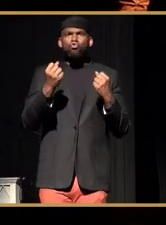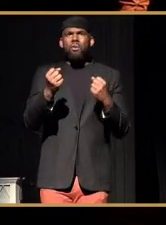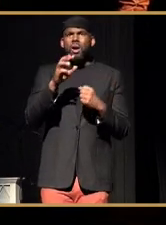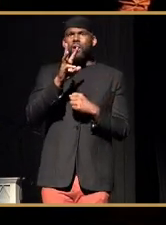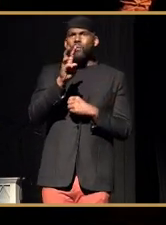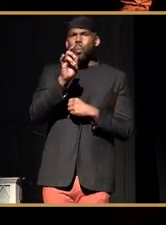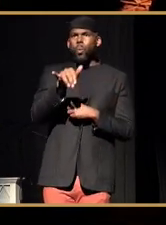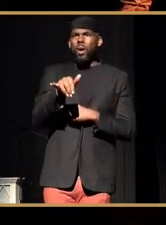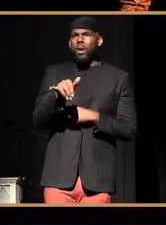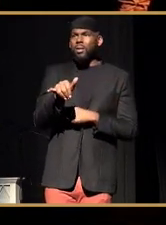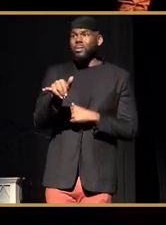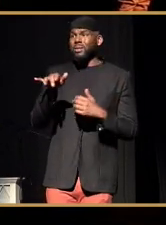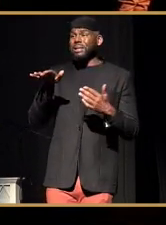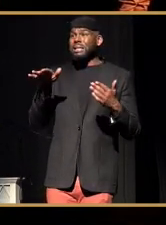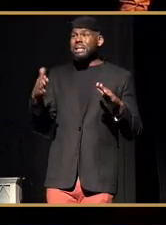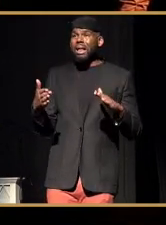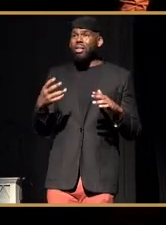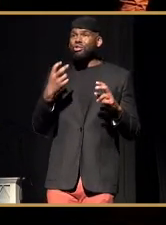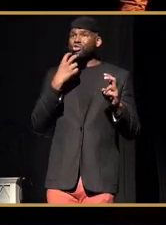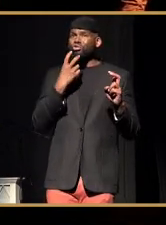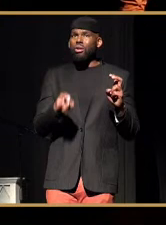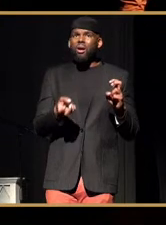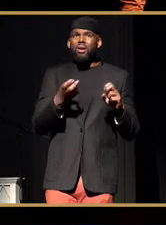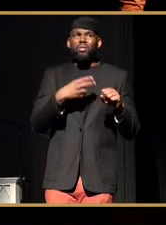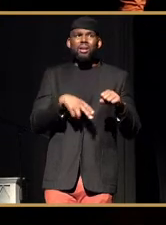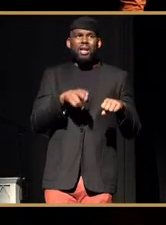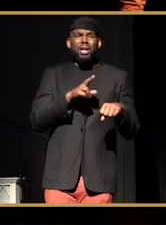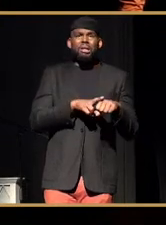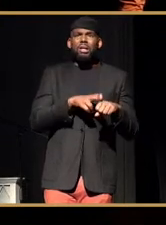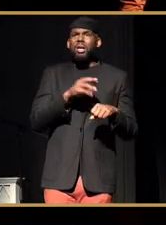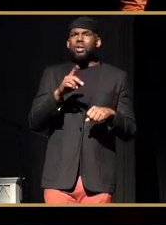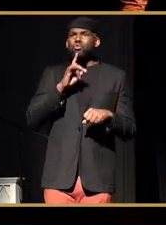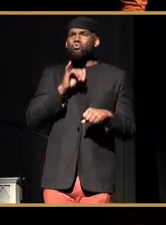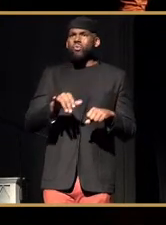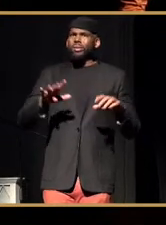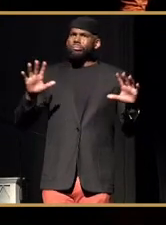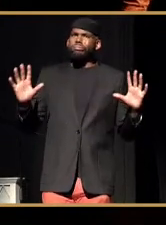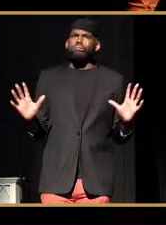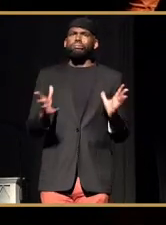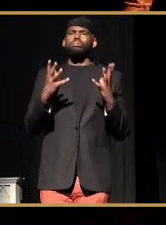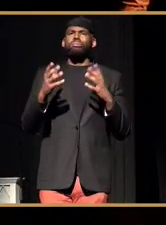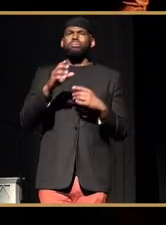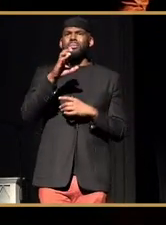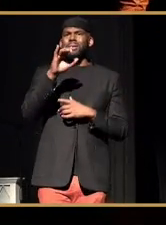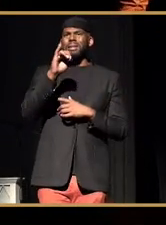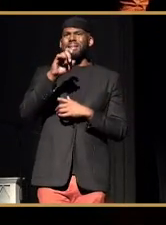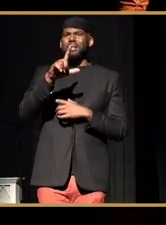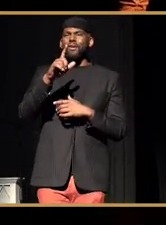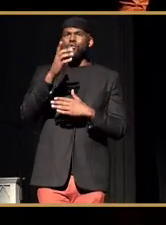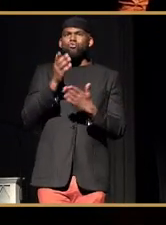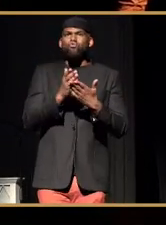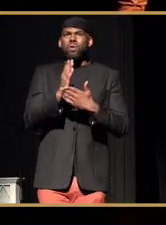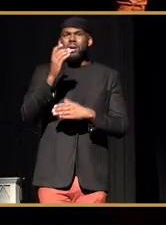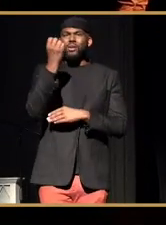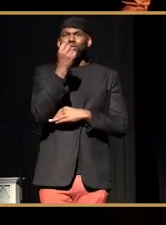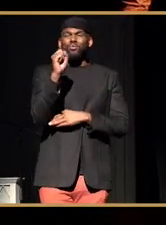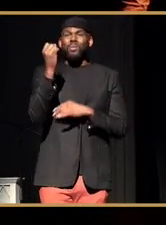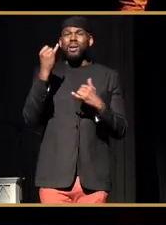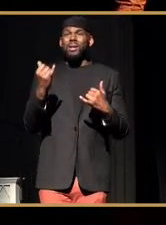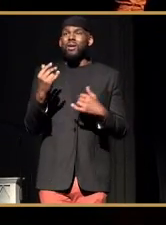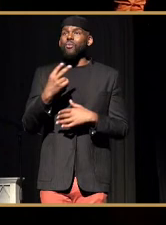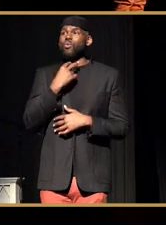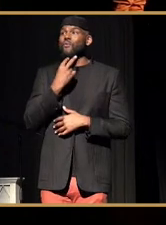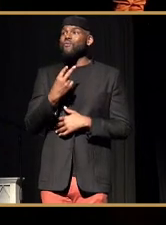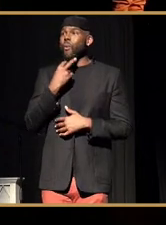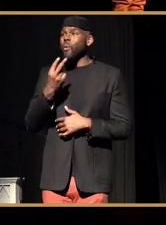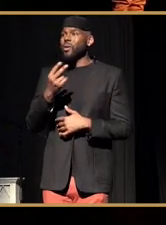in his driveway. His death shocked the nation and galvanized the civil rights movement. Here now is the voice